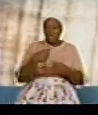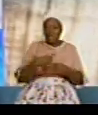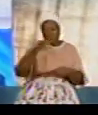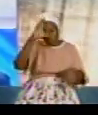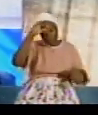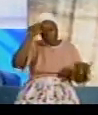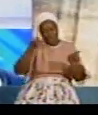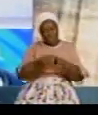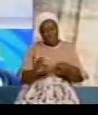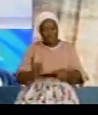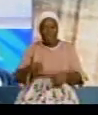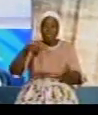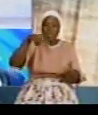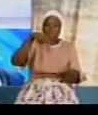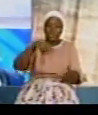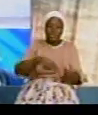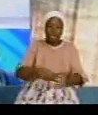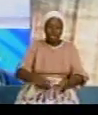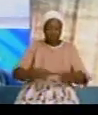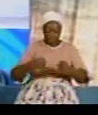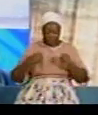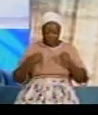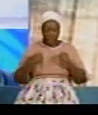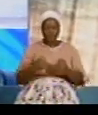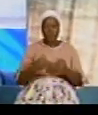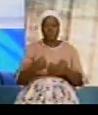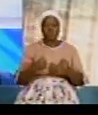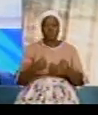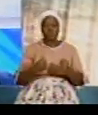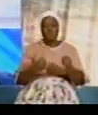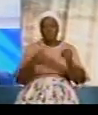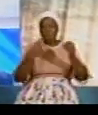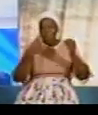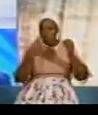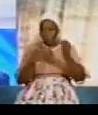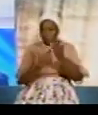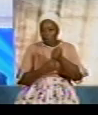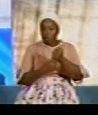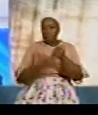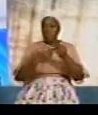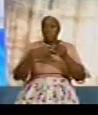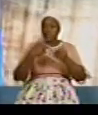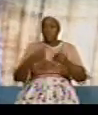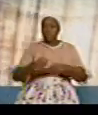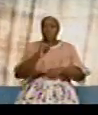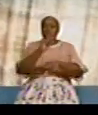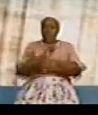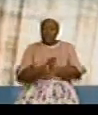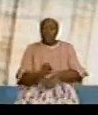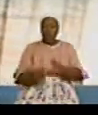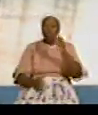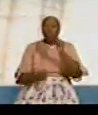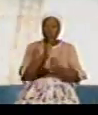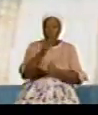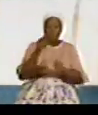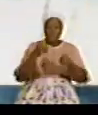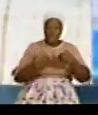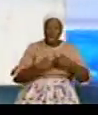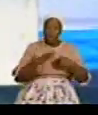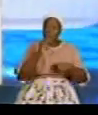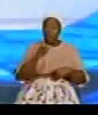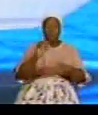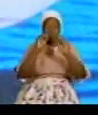brethren, stand fast, hold the traditions which ye have been